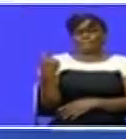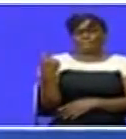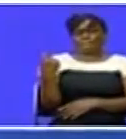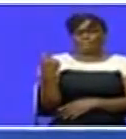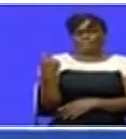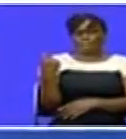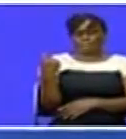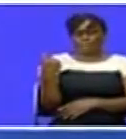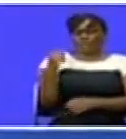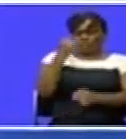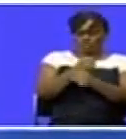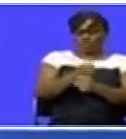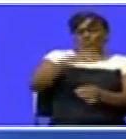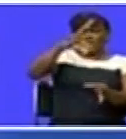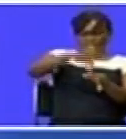tuongeje tume ya uchaguzi